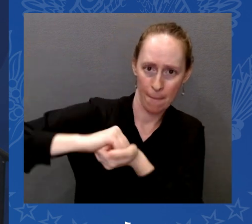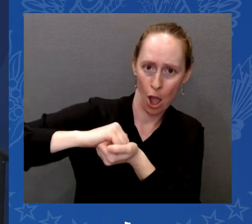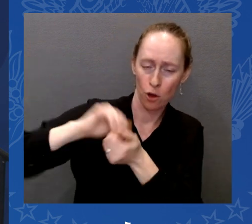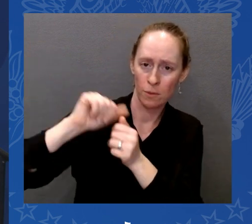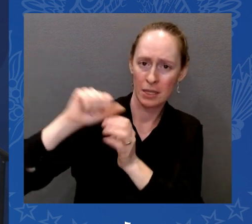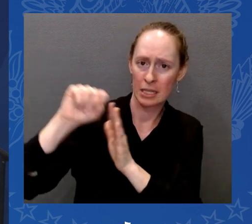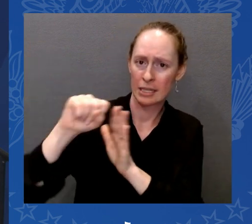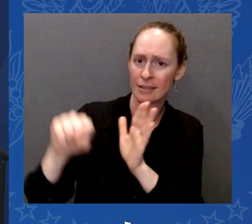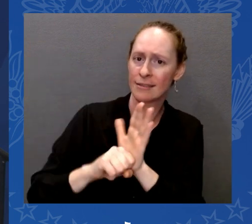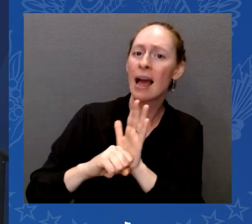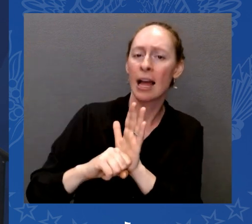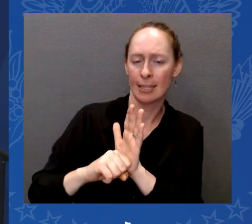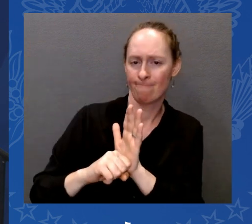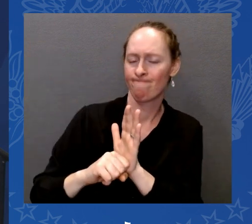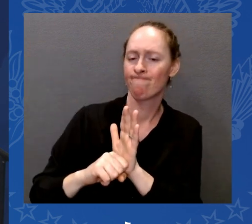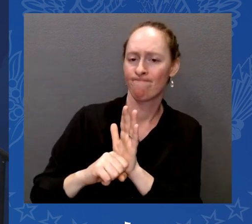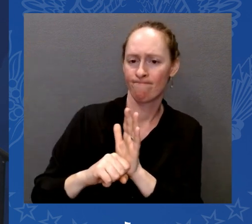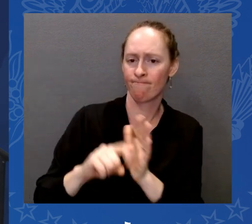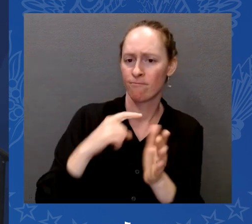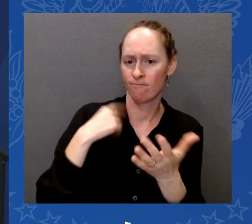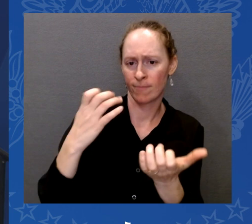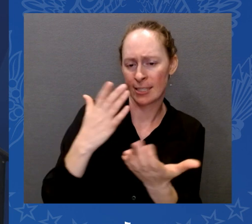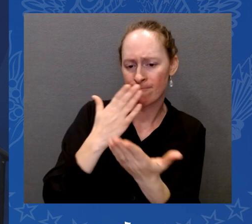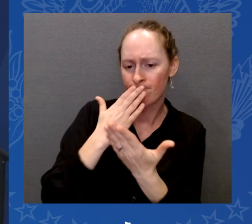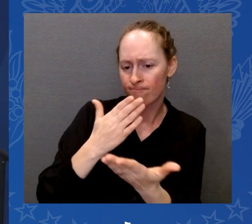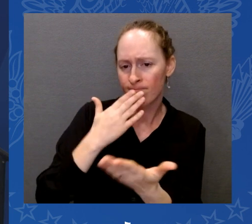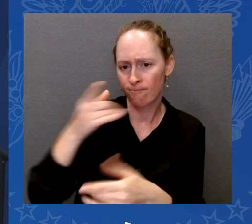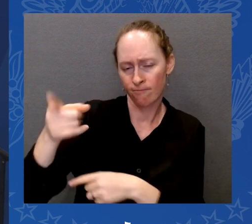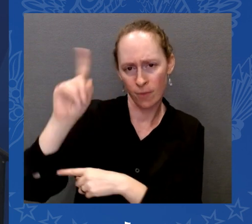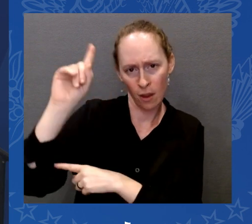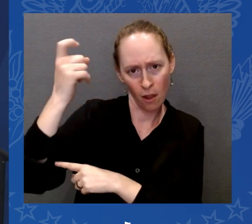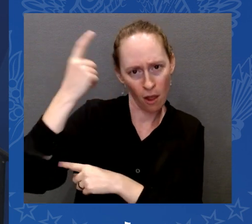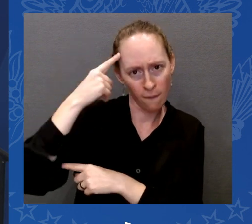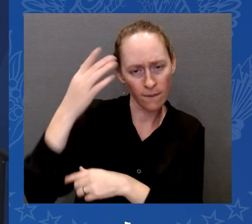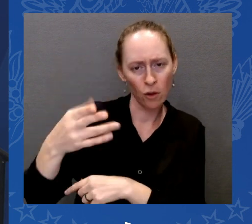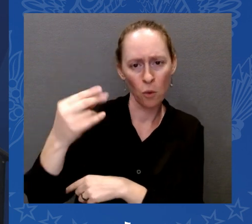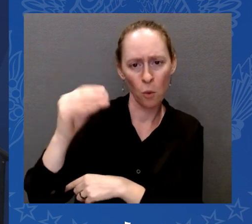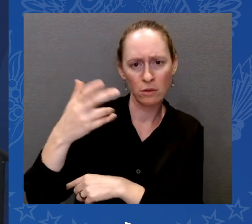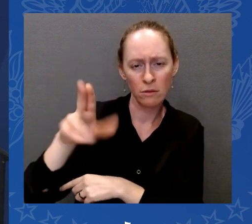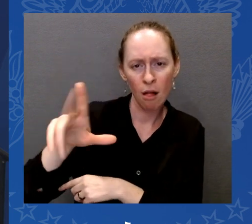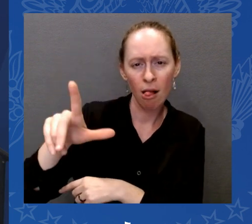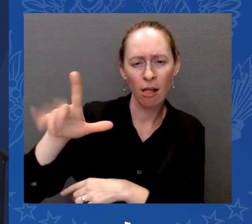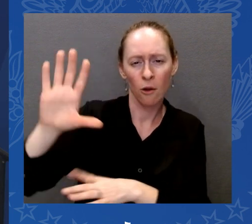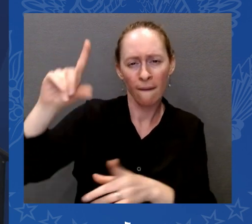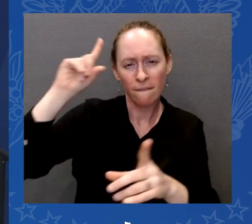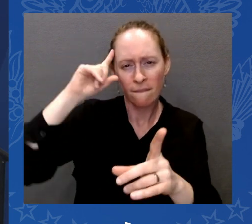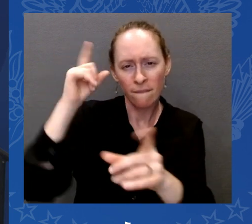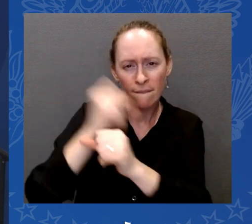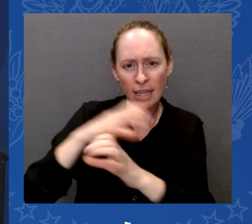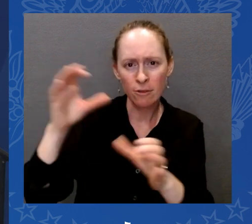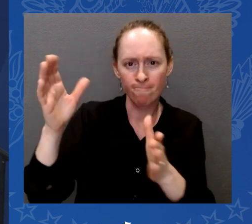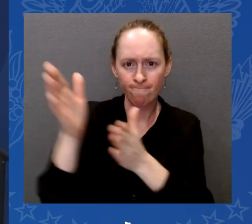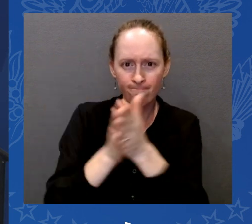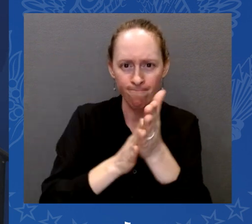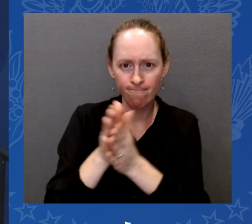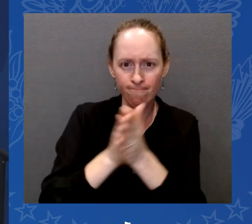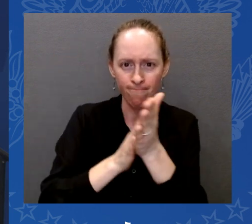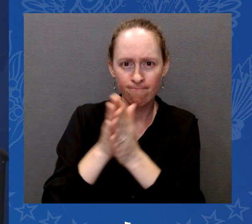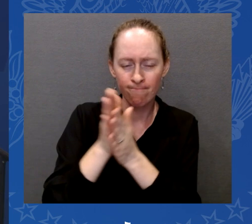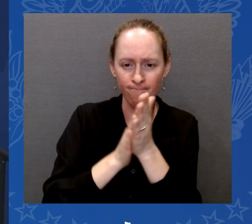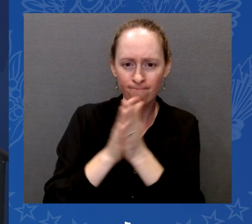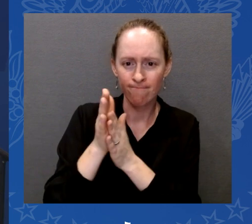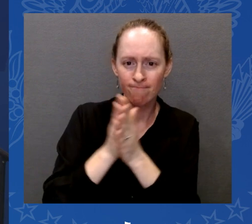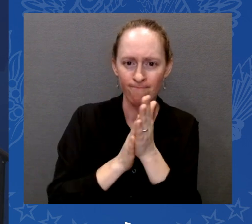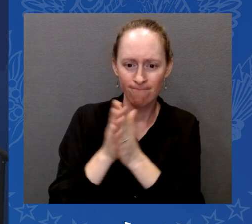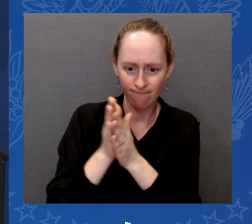to Governor Hochul for her vision and drive to create an incentive package led by the team at Empire State